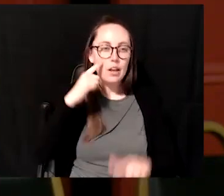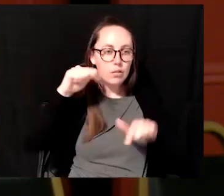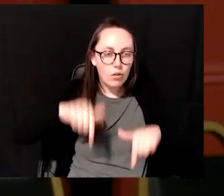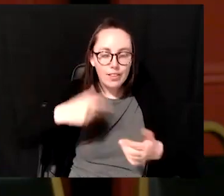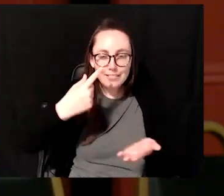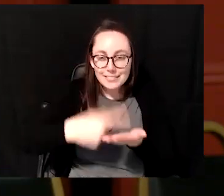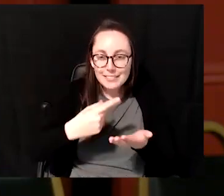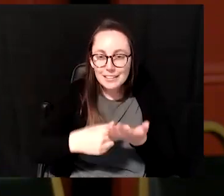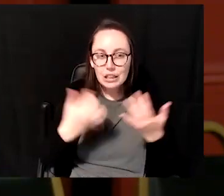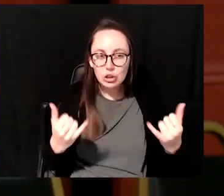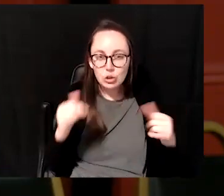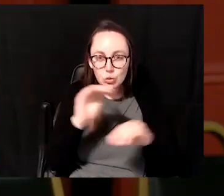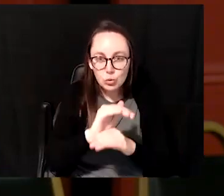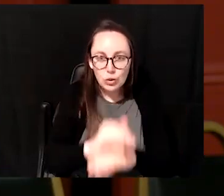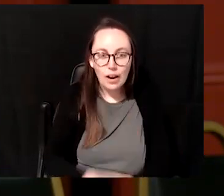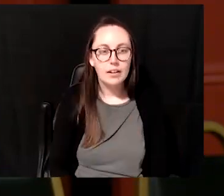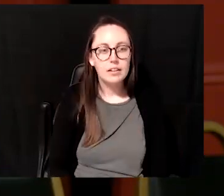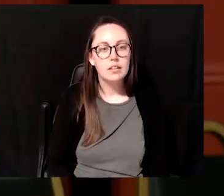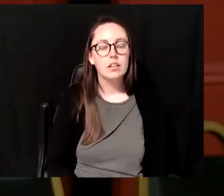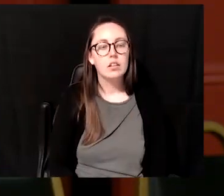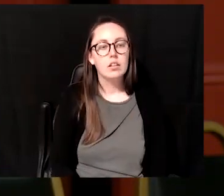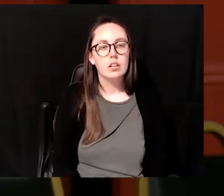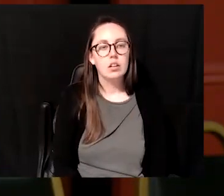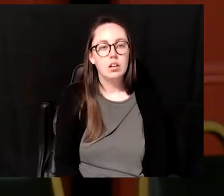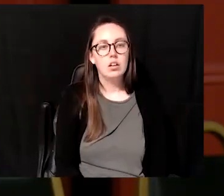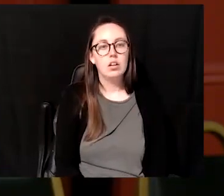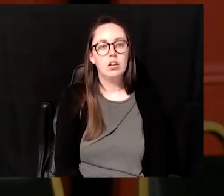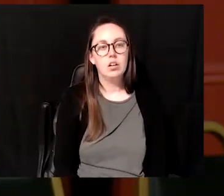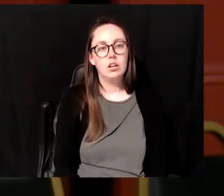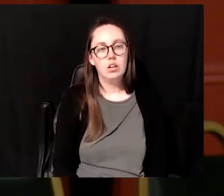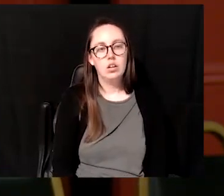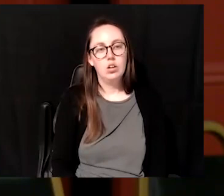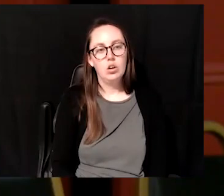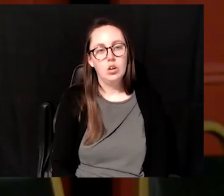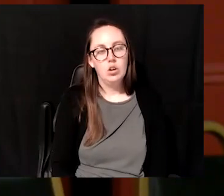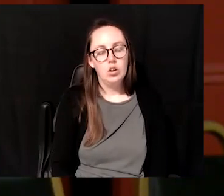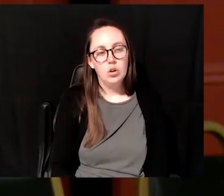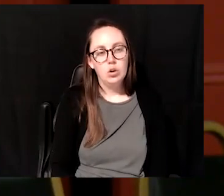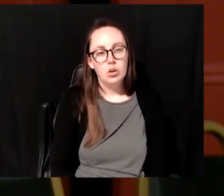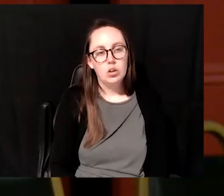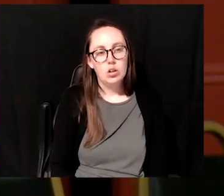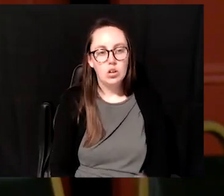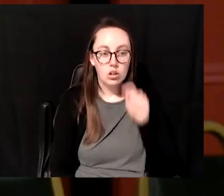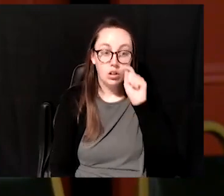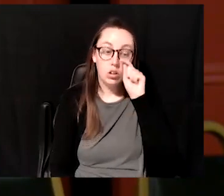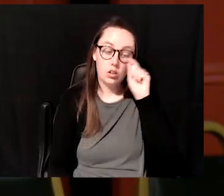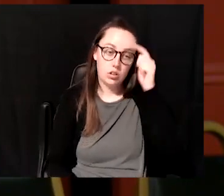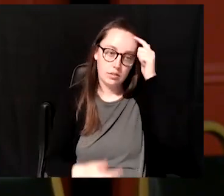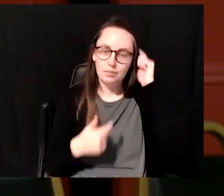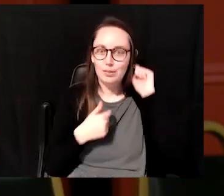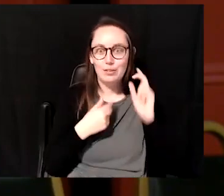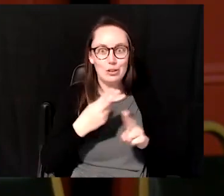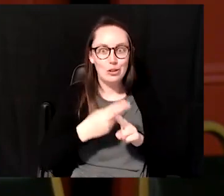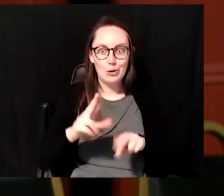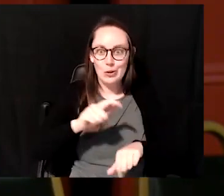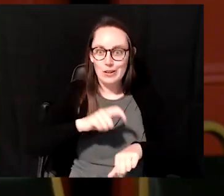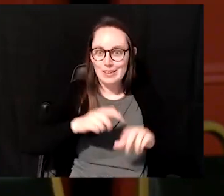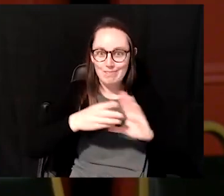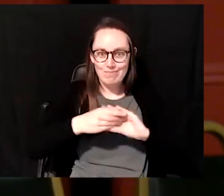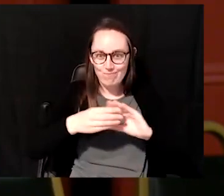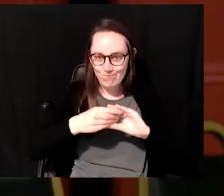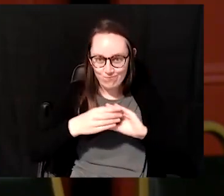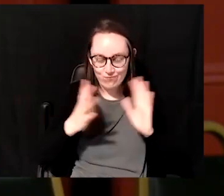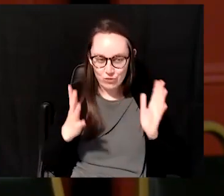um the main things I want to sort of presence in our conversation here the little bit of time I have I Echo the